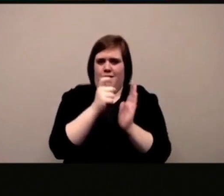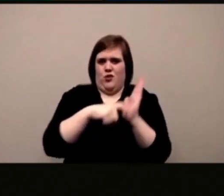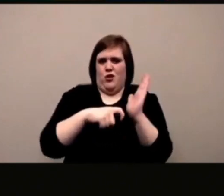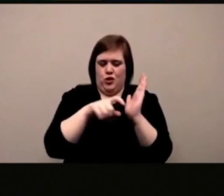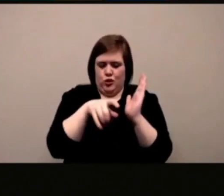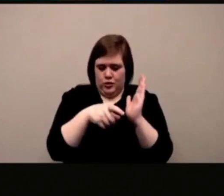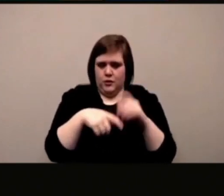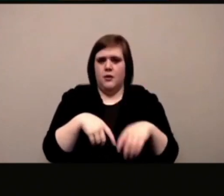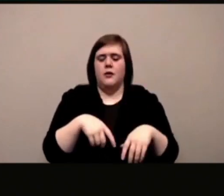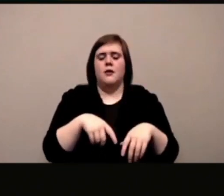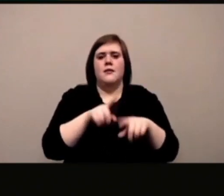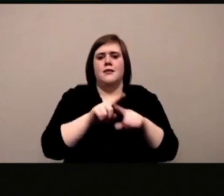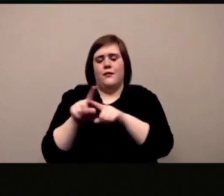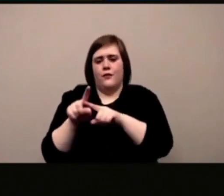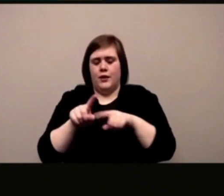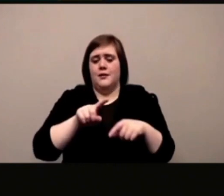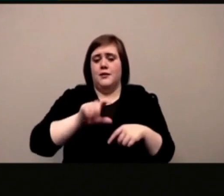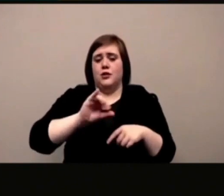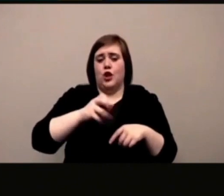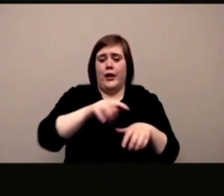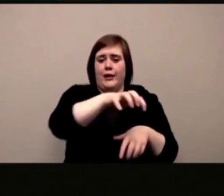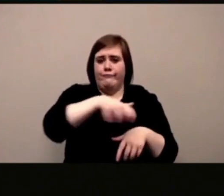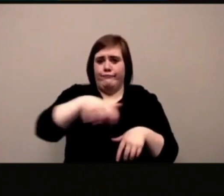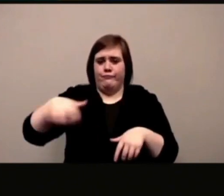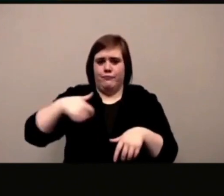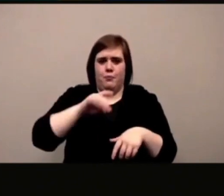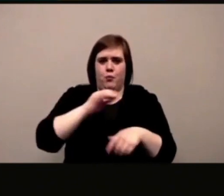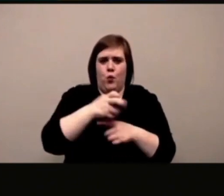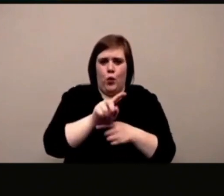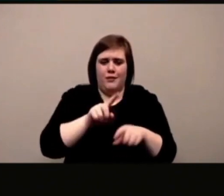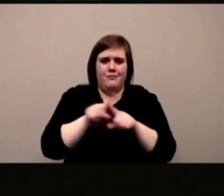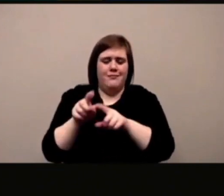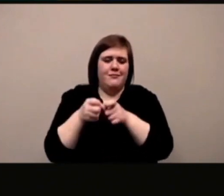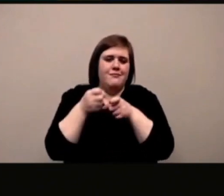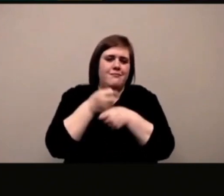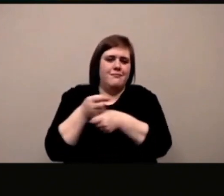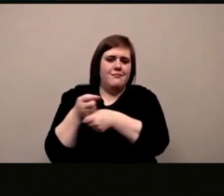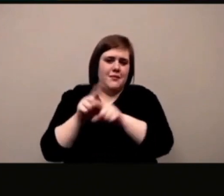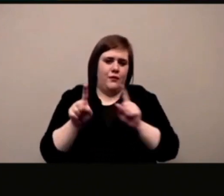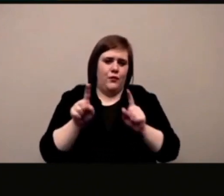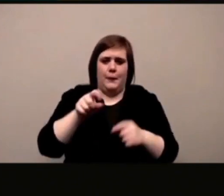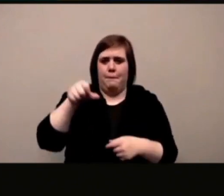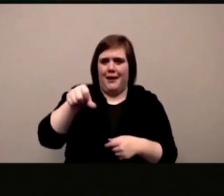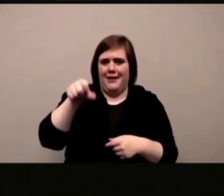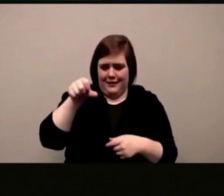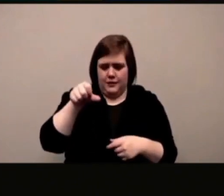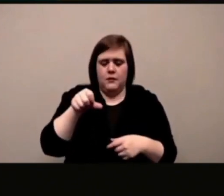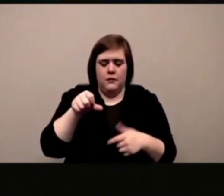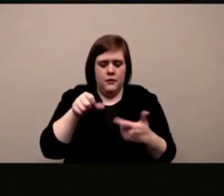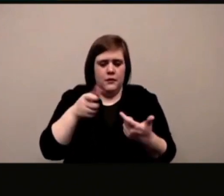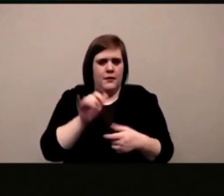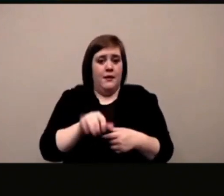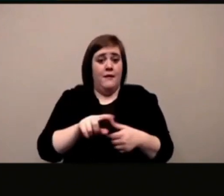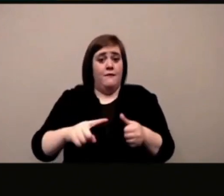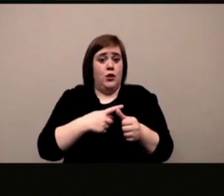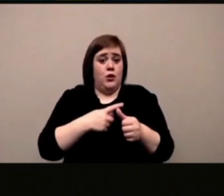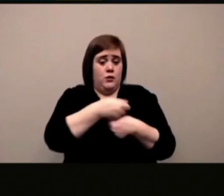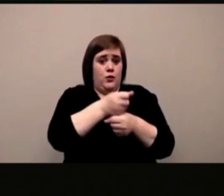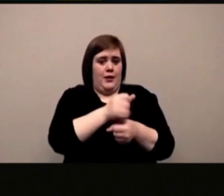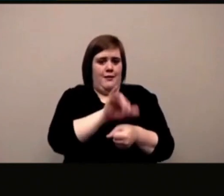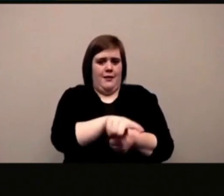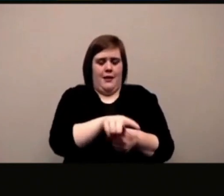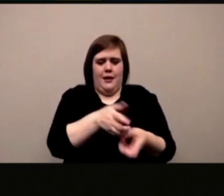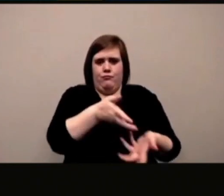boards, creating conductive buttons, and then having our Scratch coding to kind of share out information. So the first one was creating an interactive